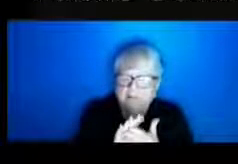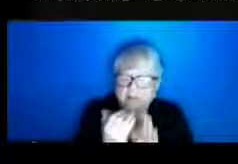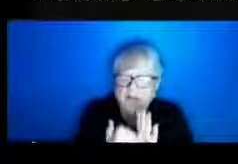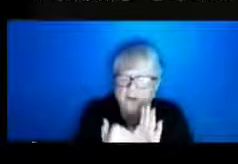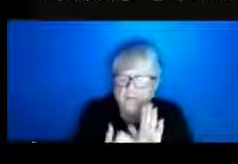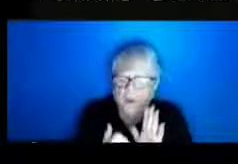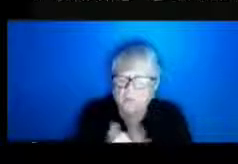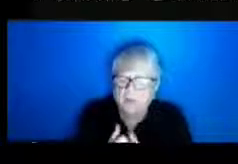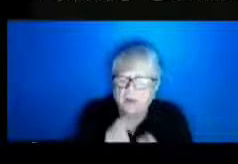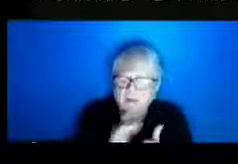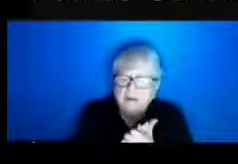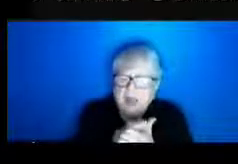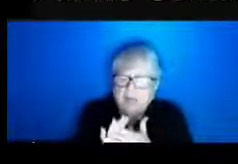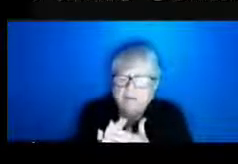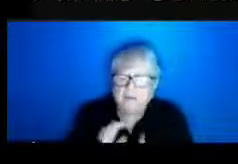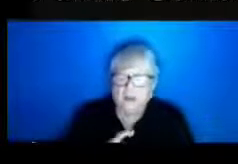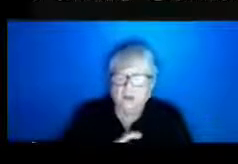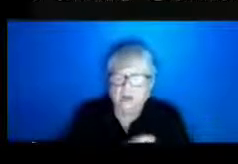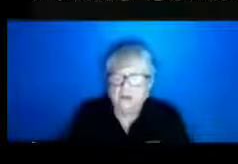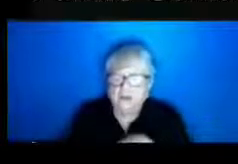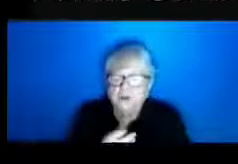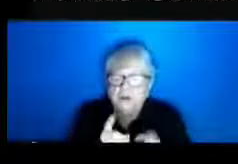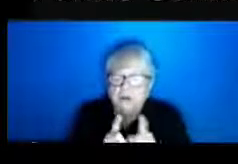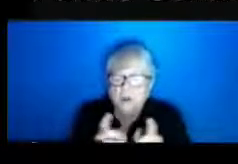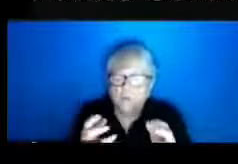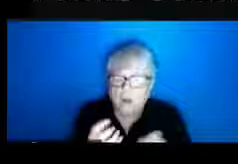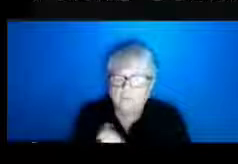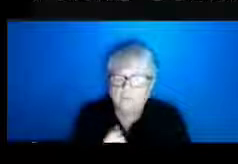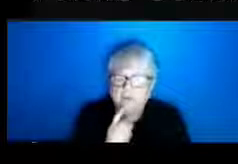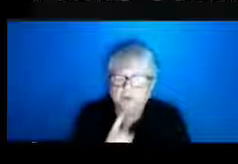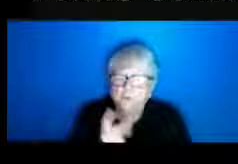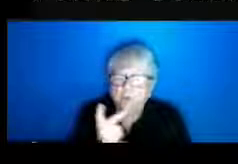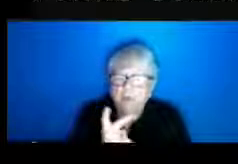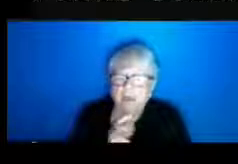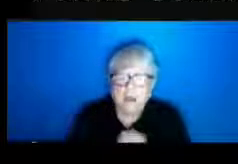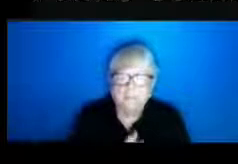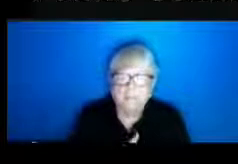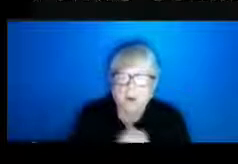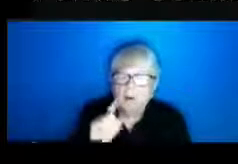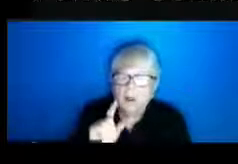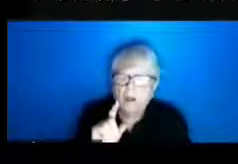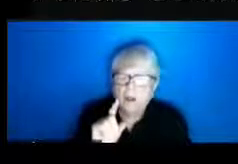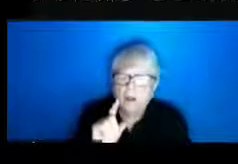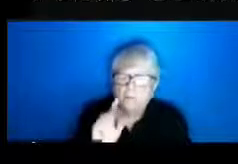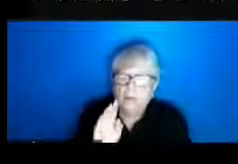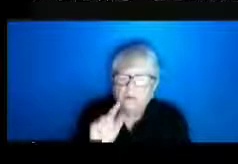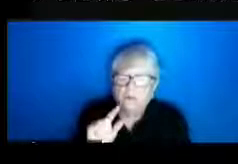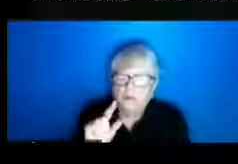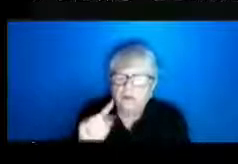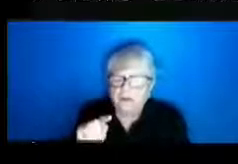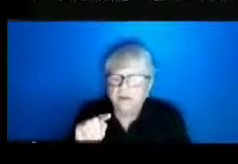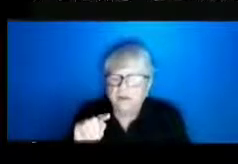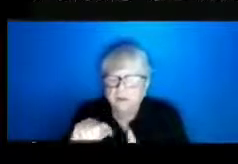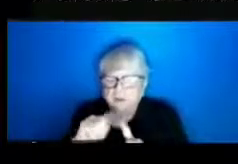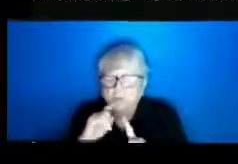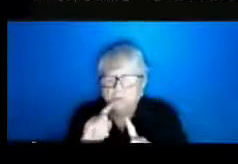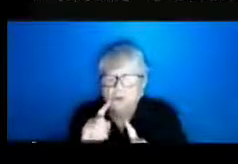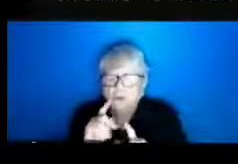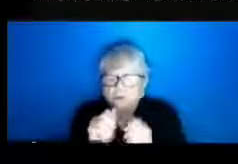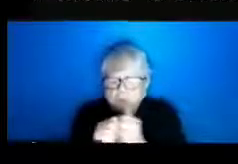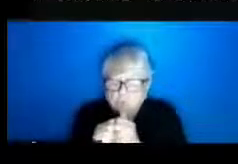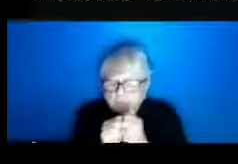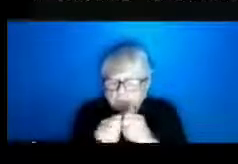is a nice congressional district that just makes sure that we keep as many of our LGBTQ plus communities of interest together as one rather than separating